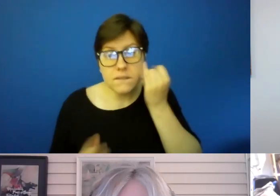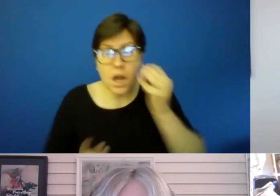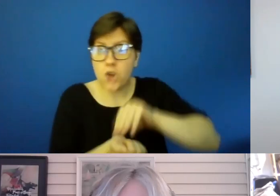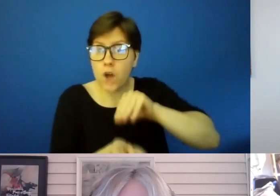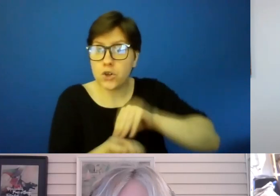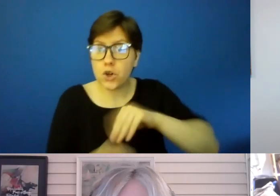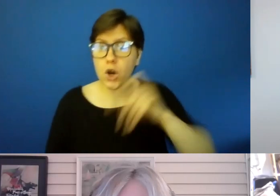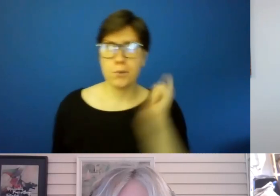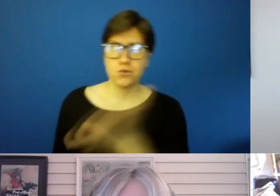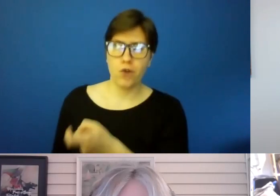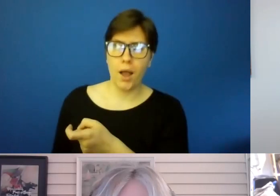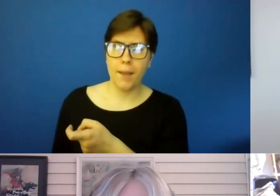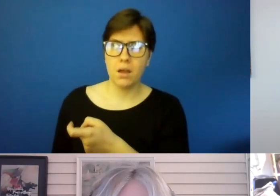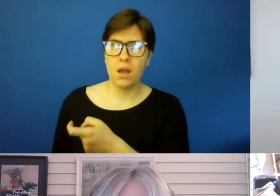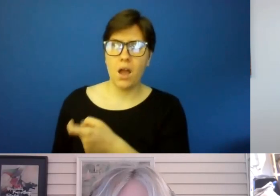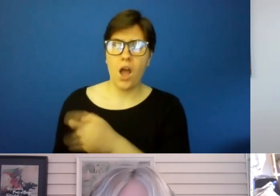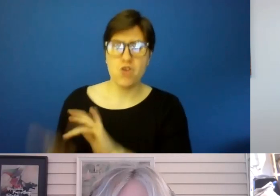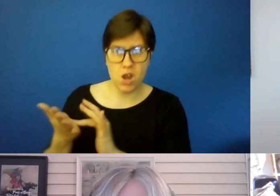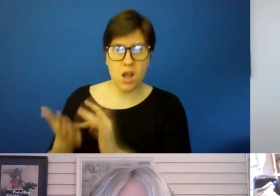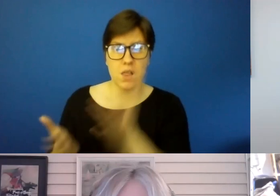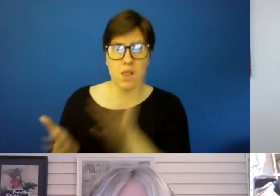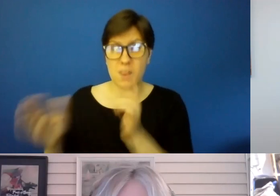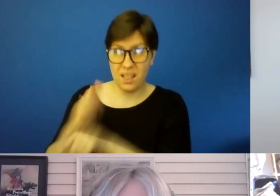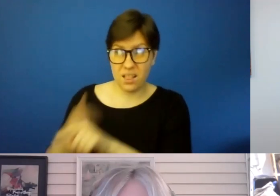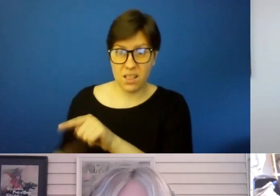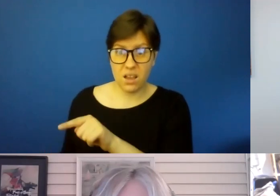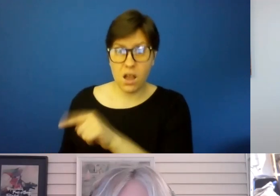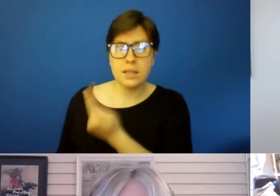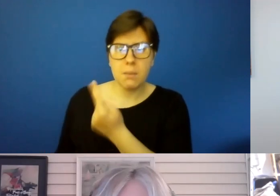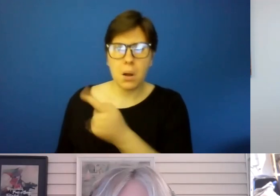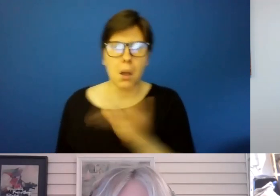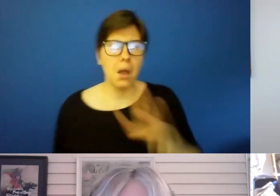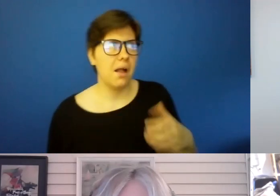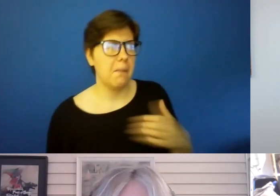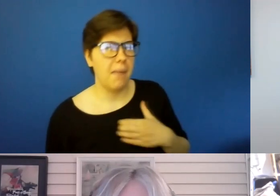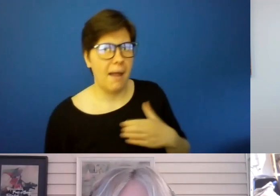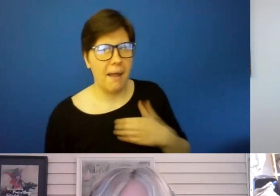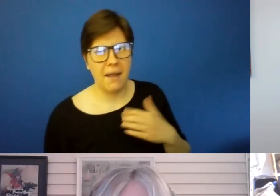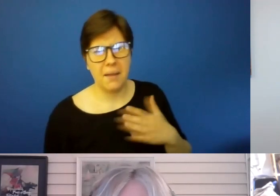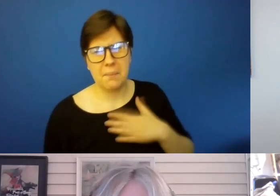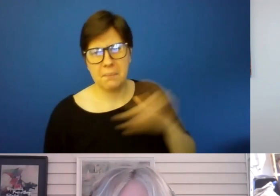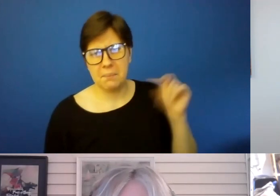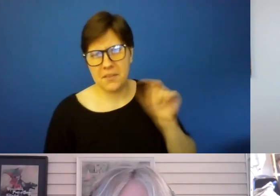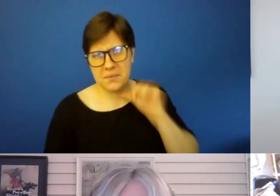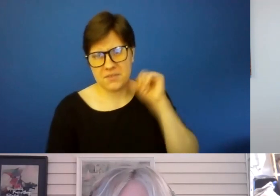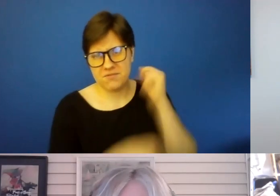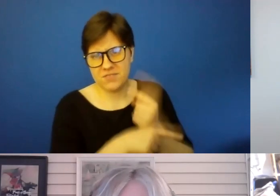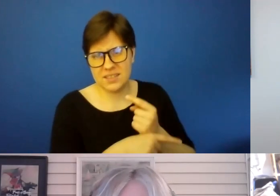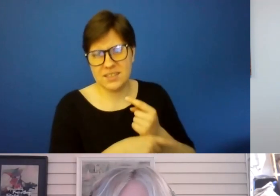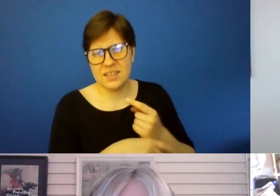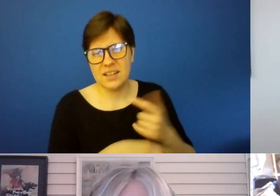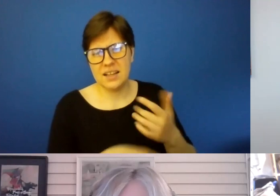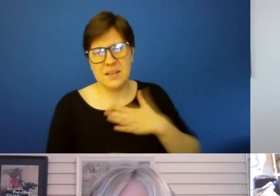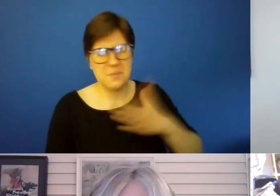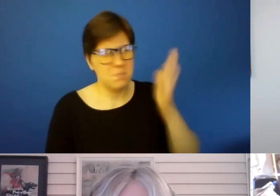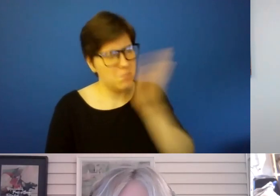prescribed lethal drugs to someone who complained about incontinence and not being in bed and being in